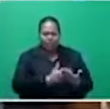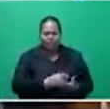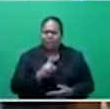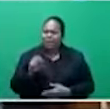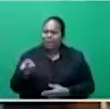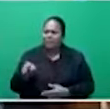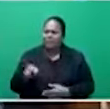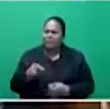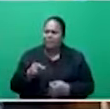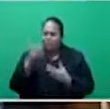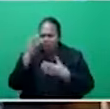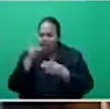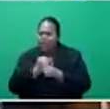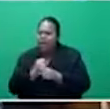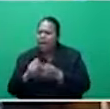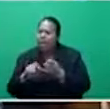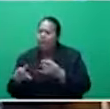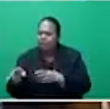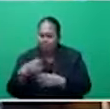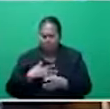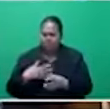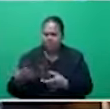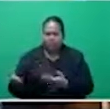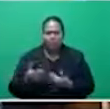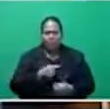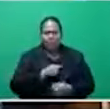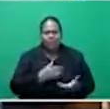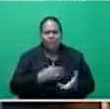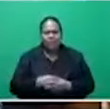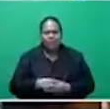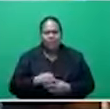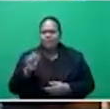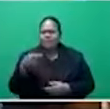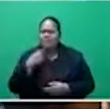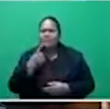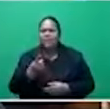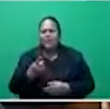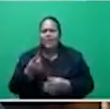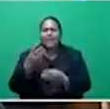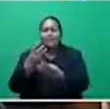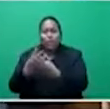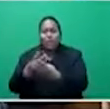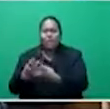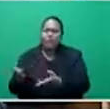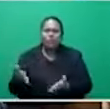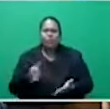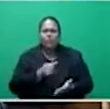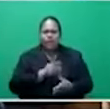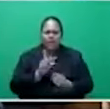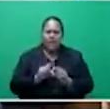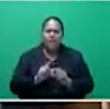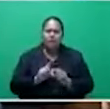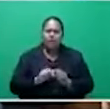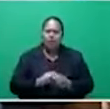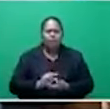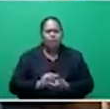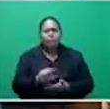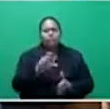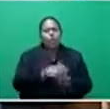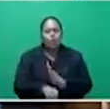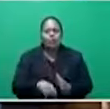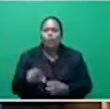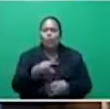that Sodelpa and I don't know who else will bring back stamp duties, Mr. Speaker, sir. Mr. Speaker, sir, you see, this